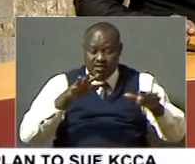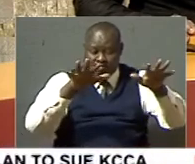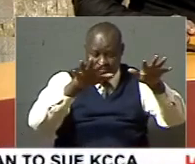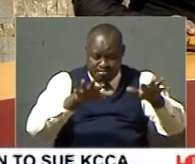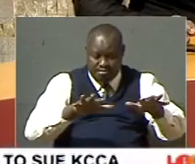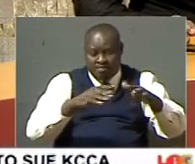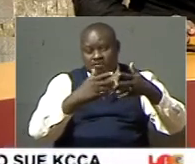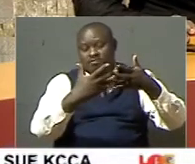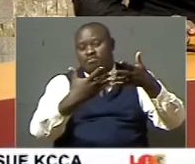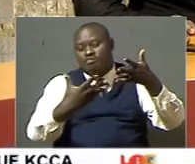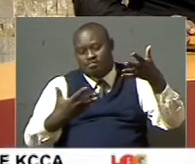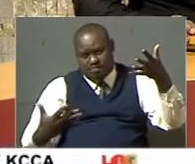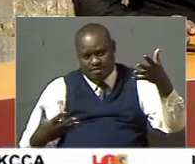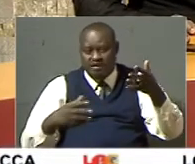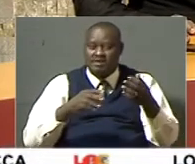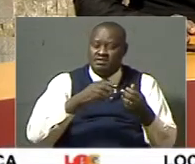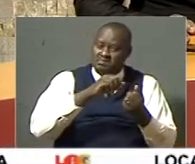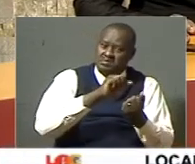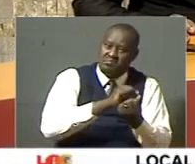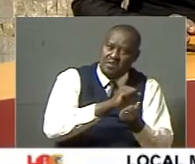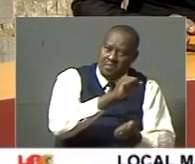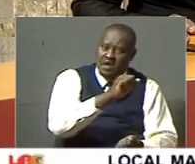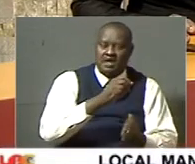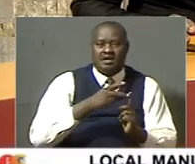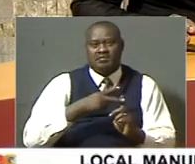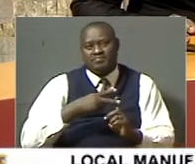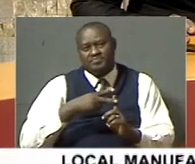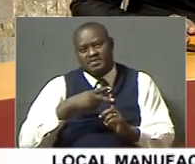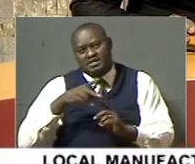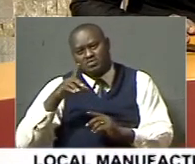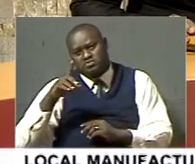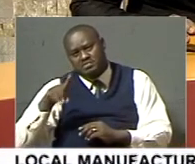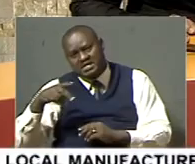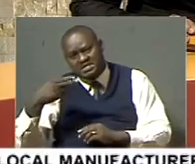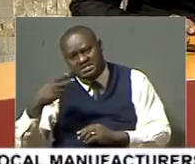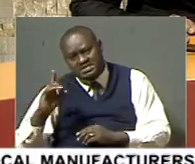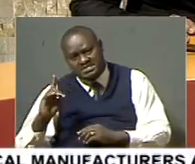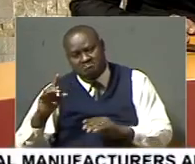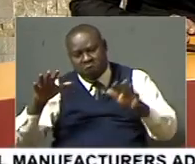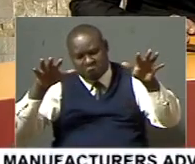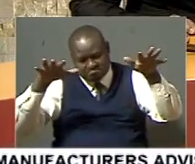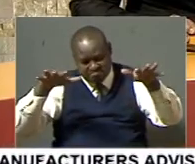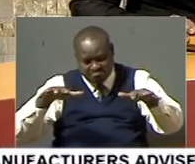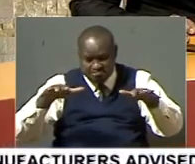academic disciplines ranging from diplomas to doctorates.